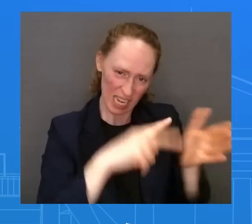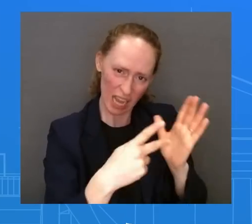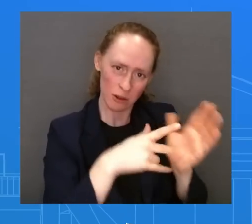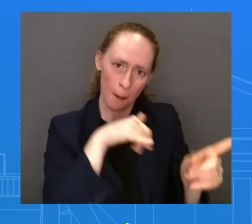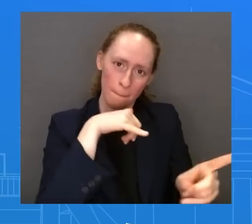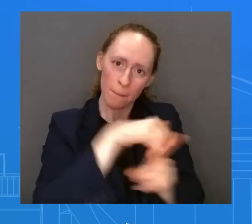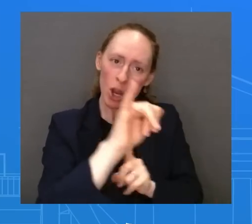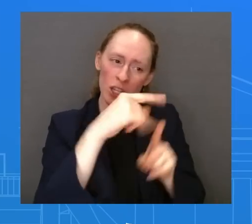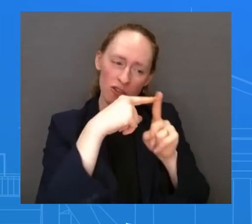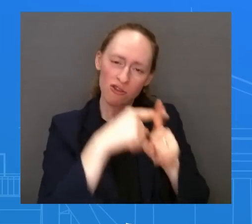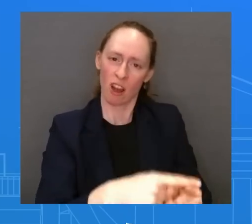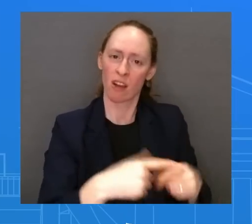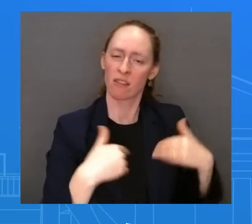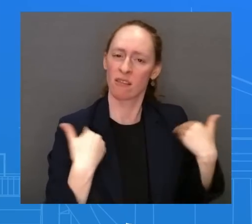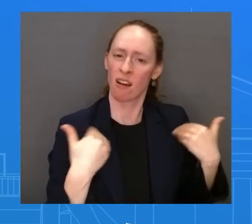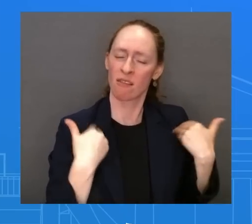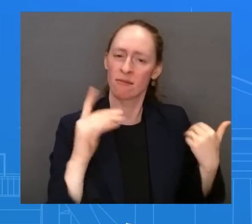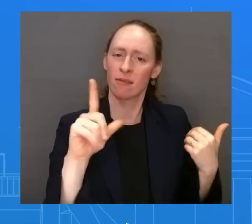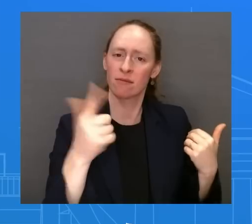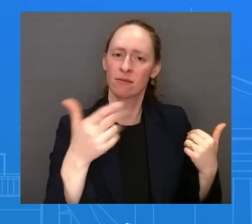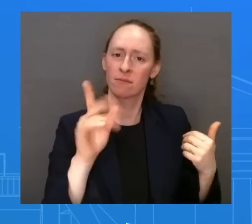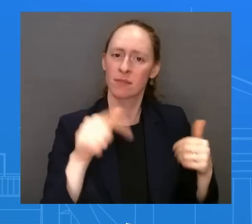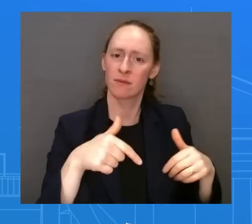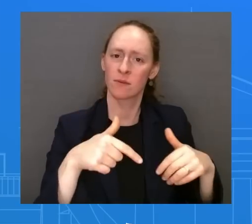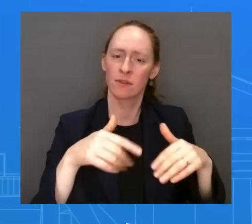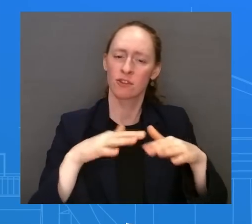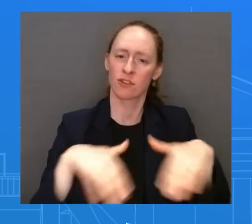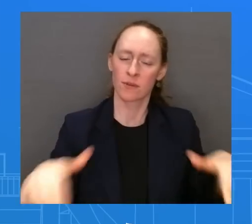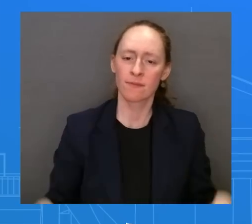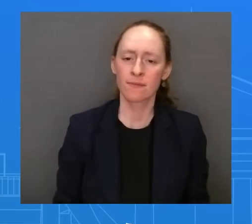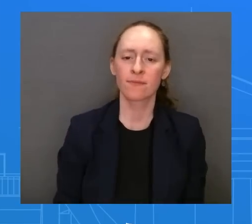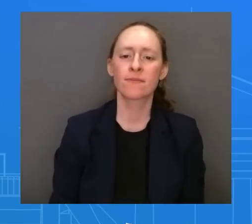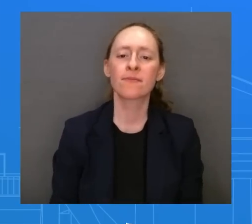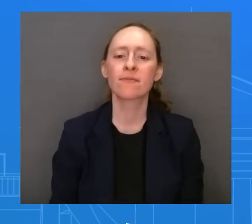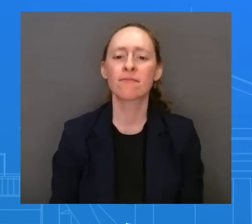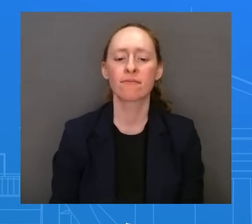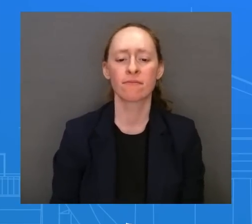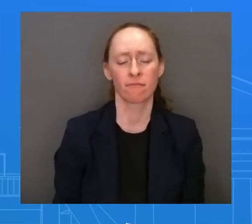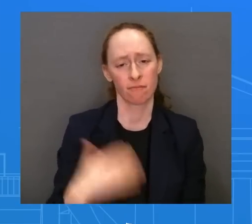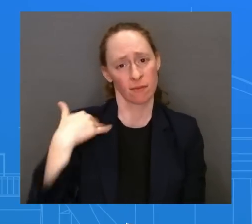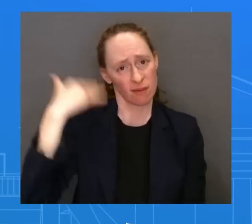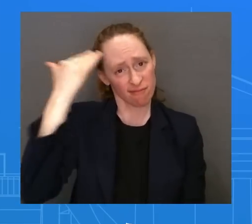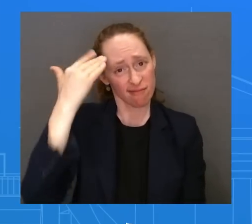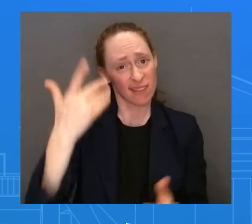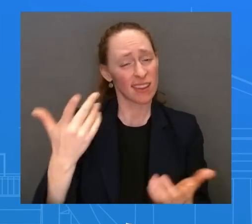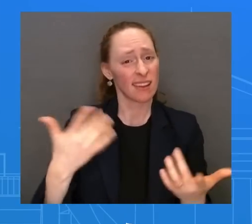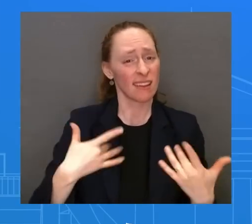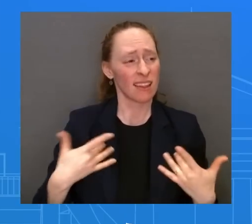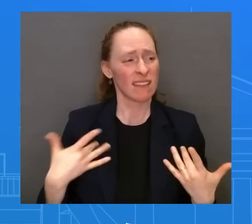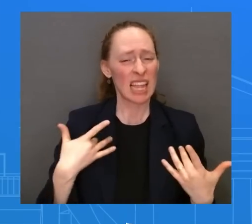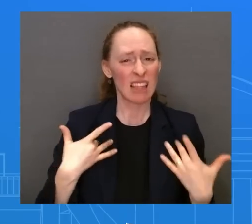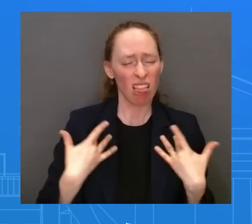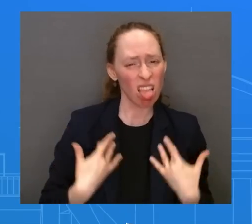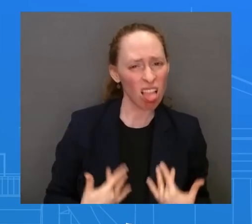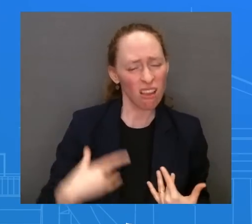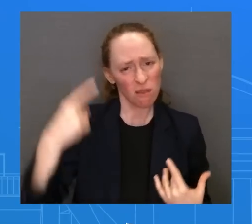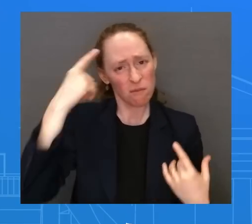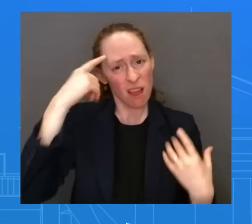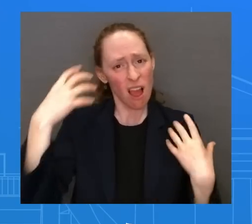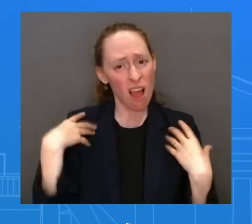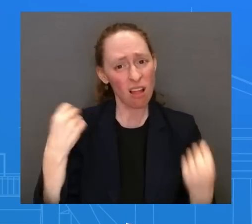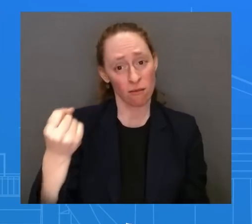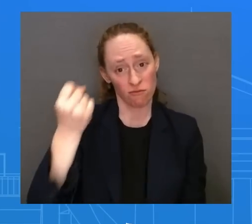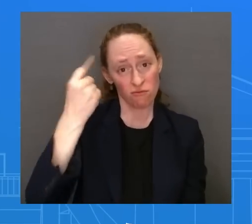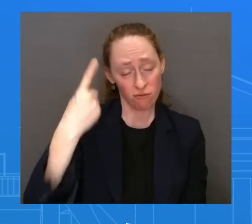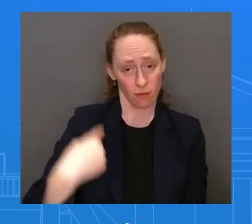directly to lgbtqi plus kids you are loved Just As You Are just the way you are